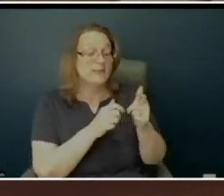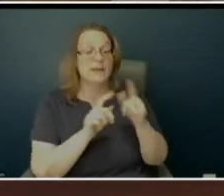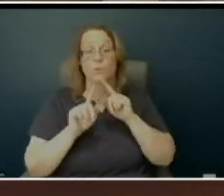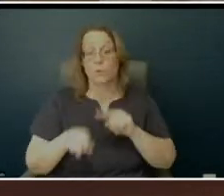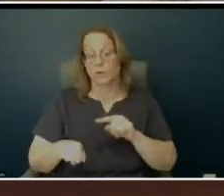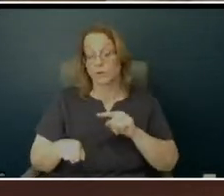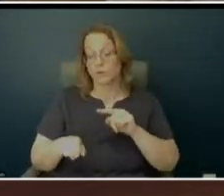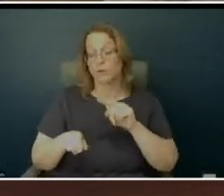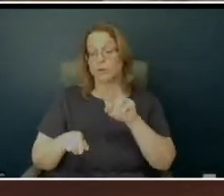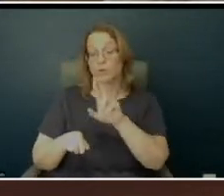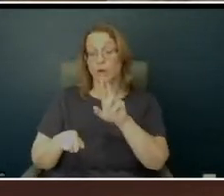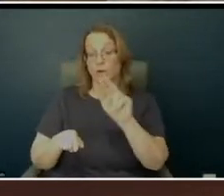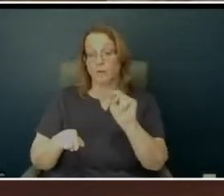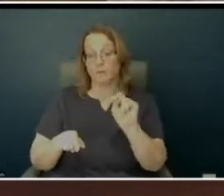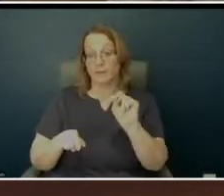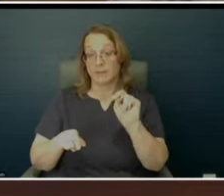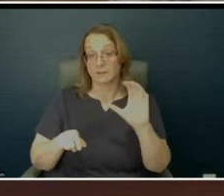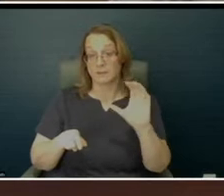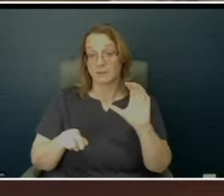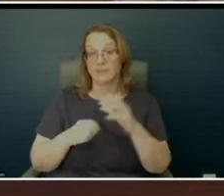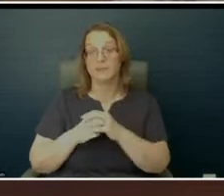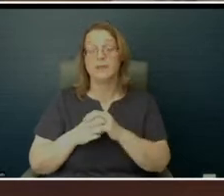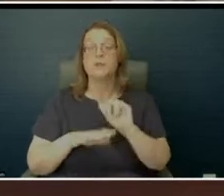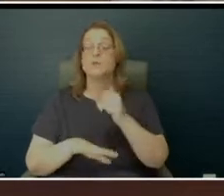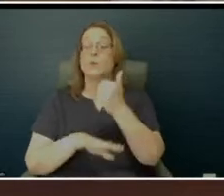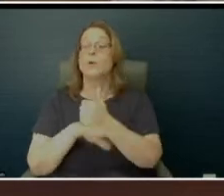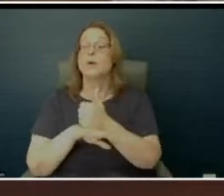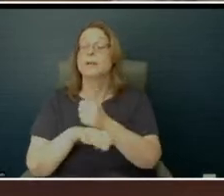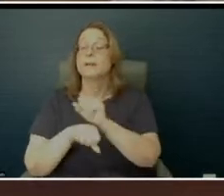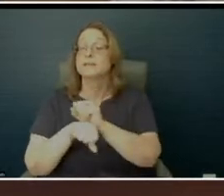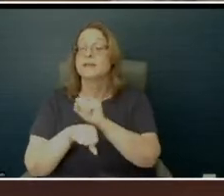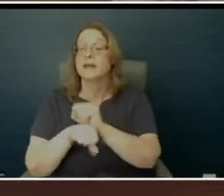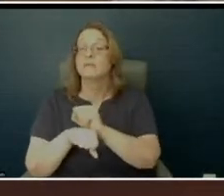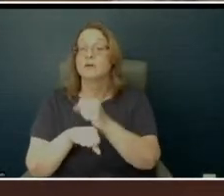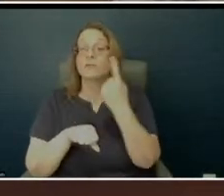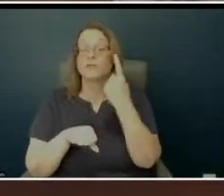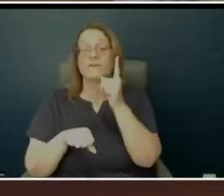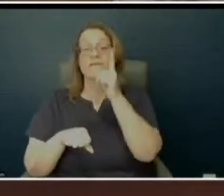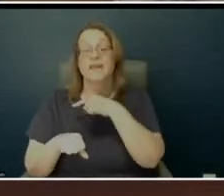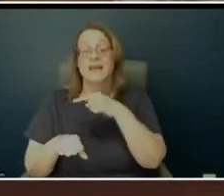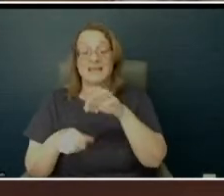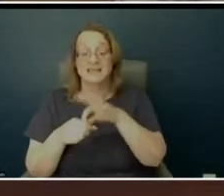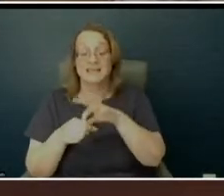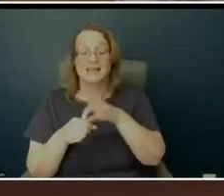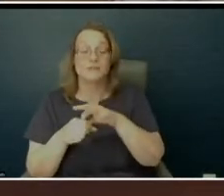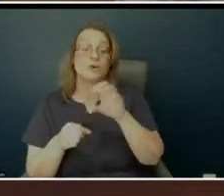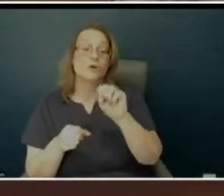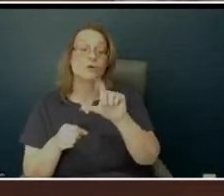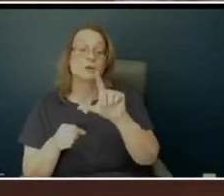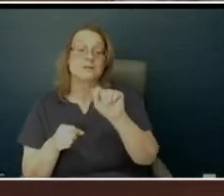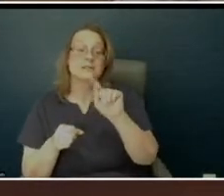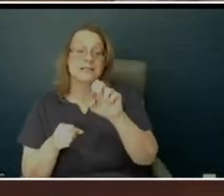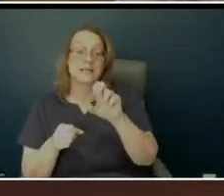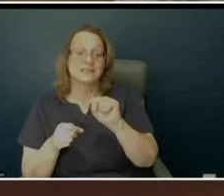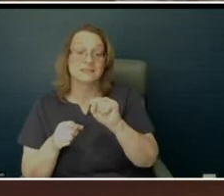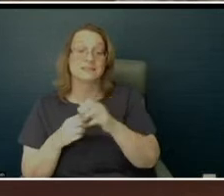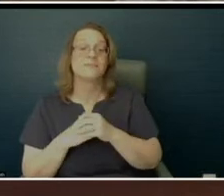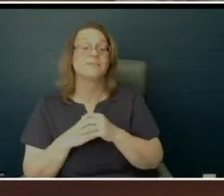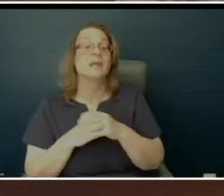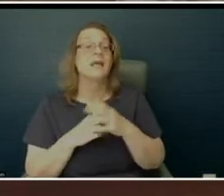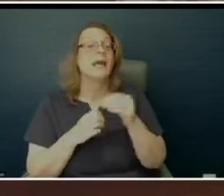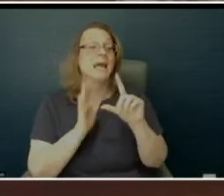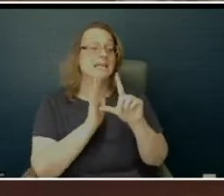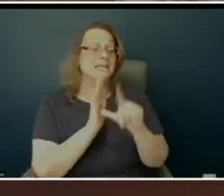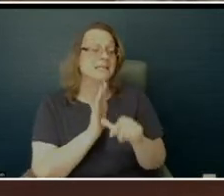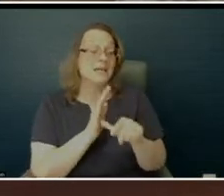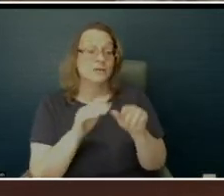to organize an effort to create fake electoral slates, and later to transmit those materially false